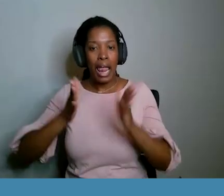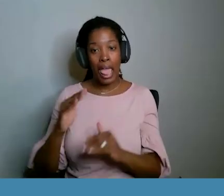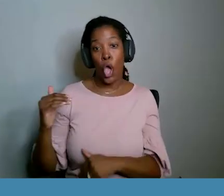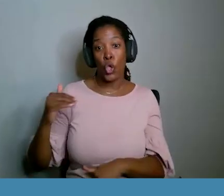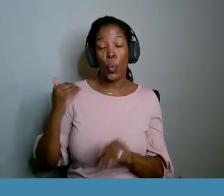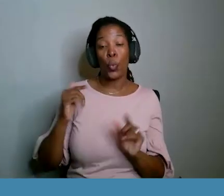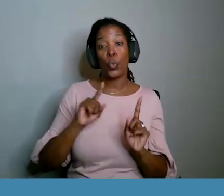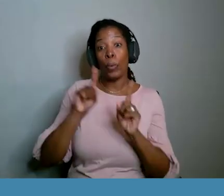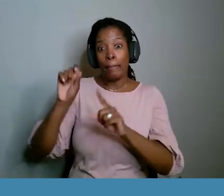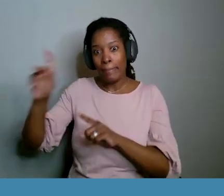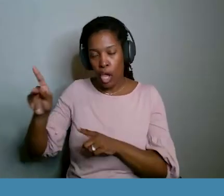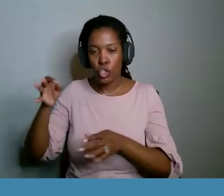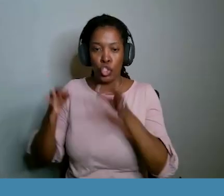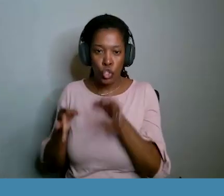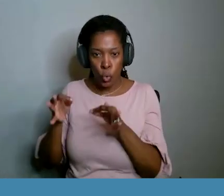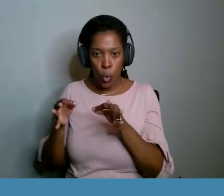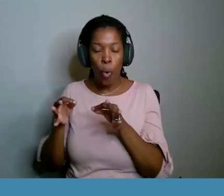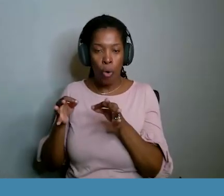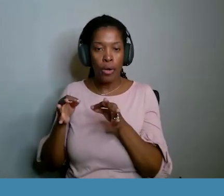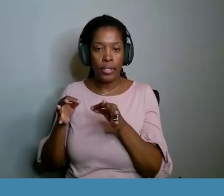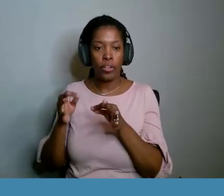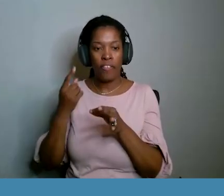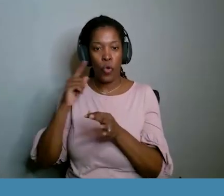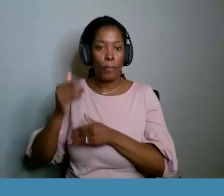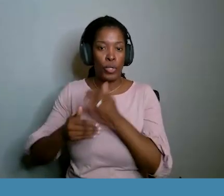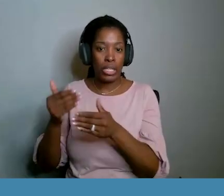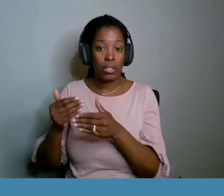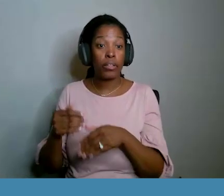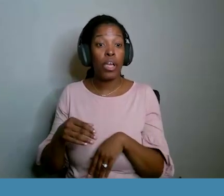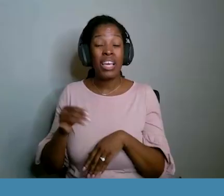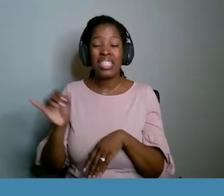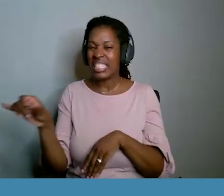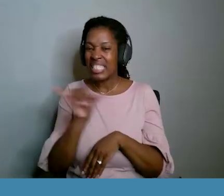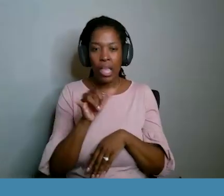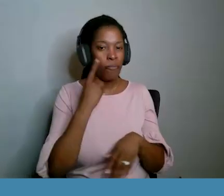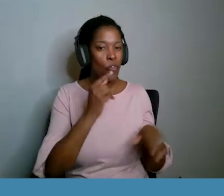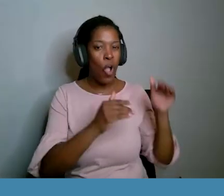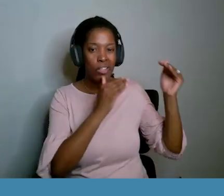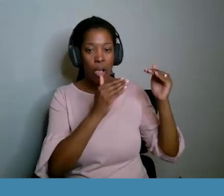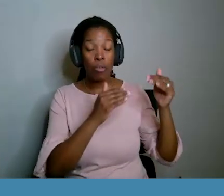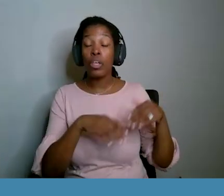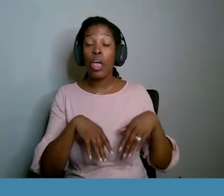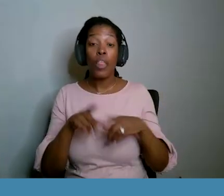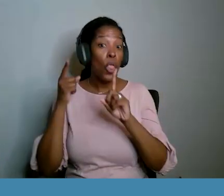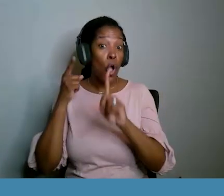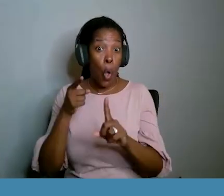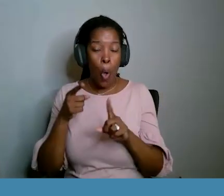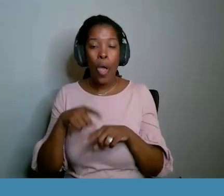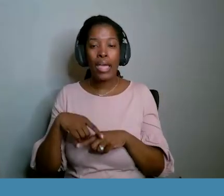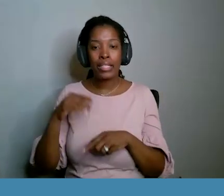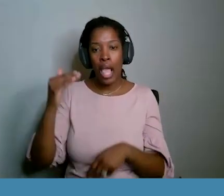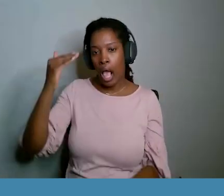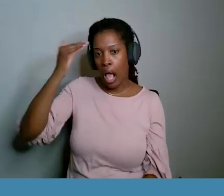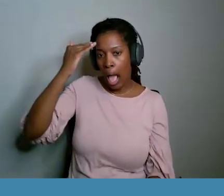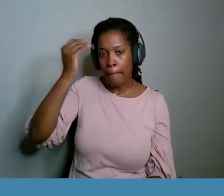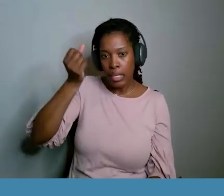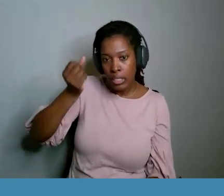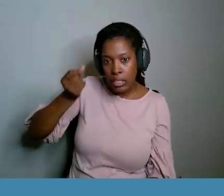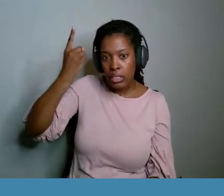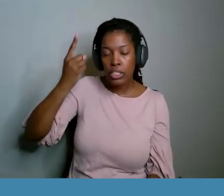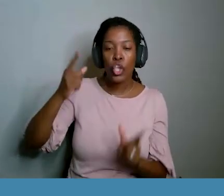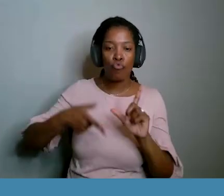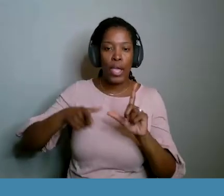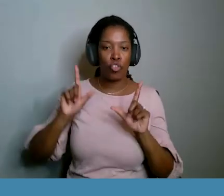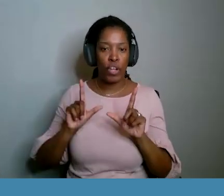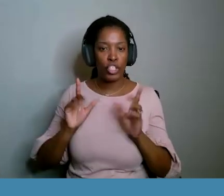for the forensic settings for adults, the goal is competency restoration, to really educate them on the legal